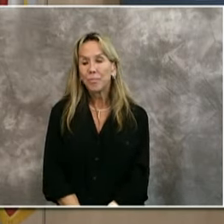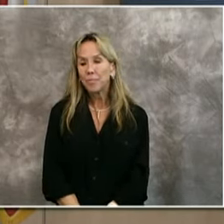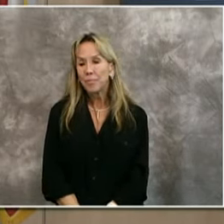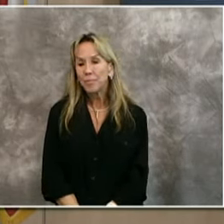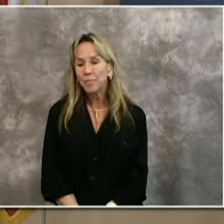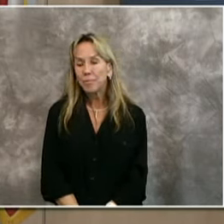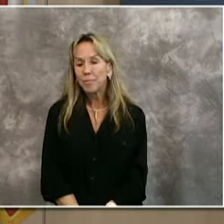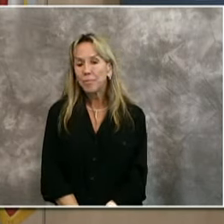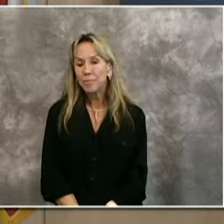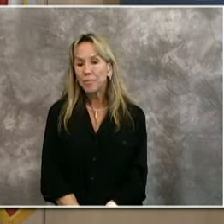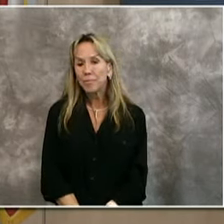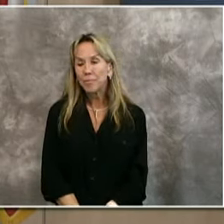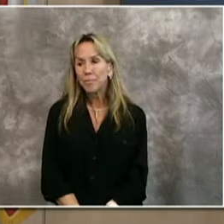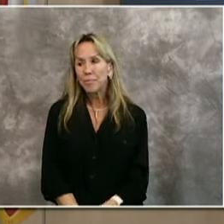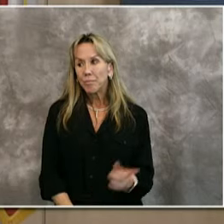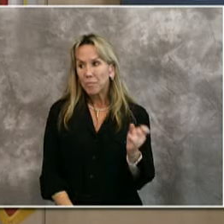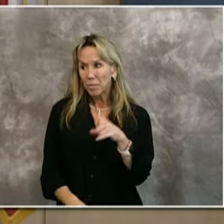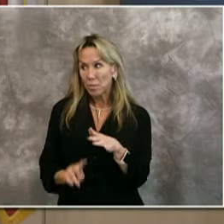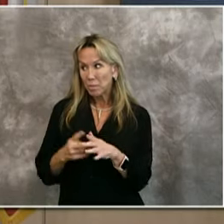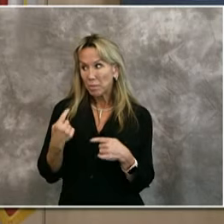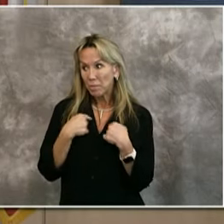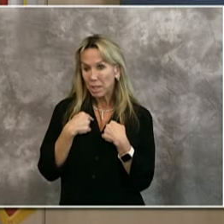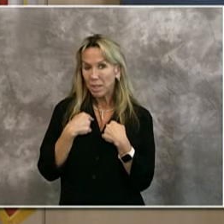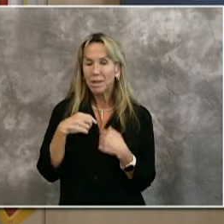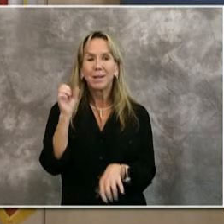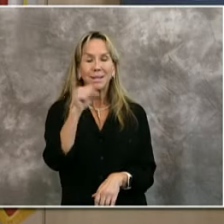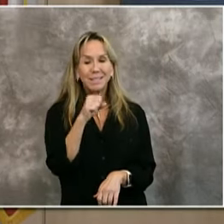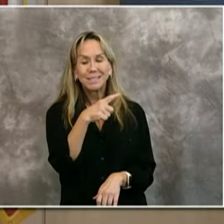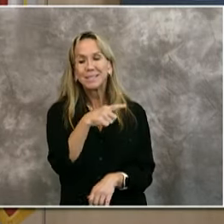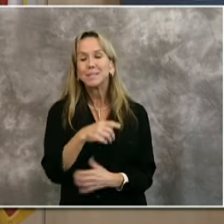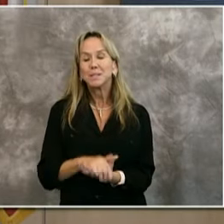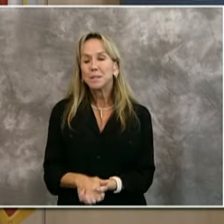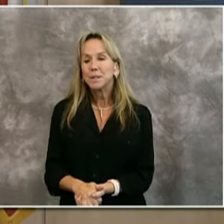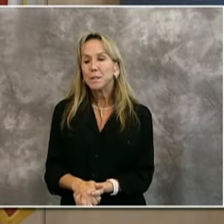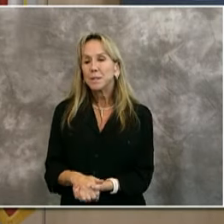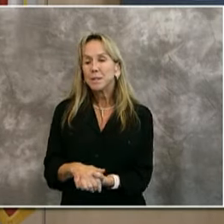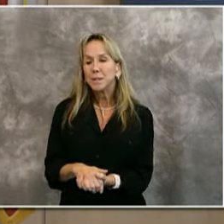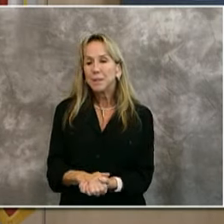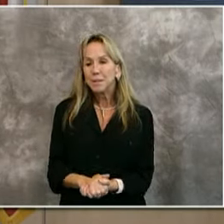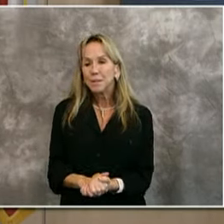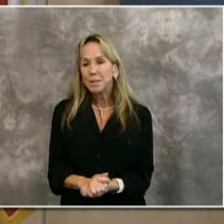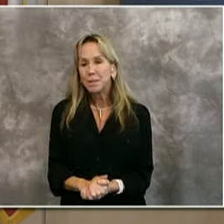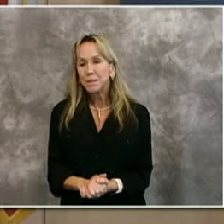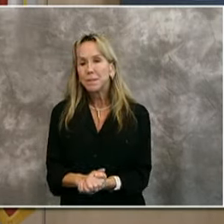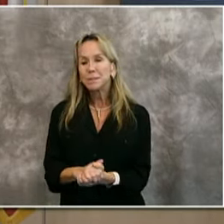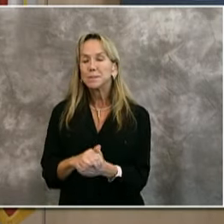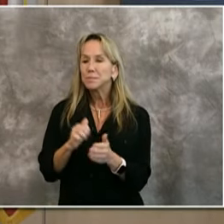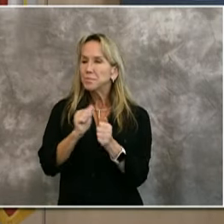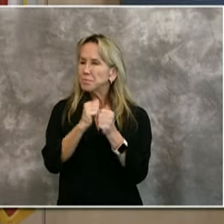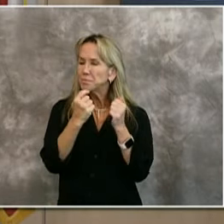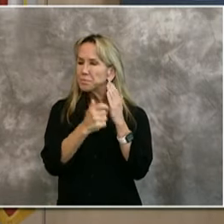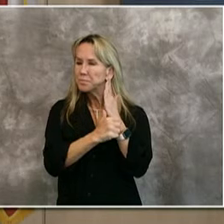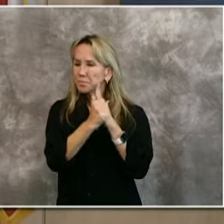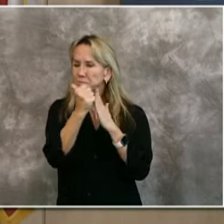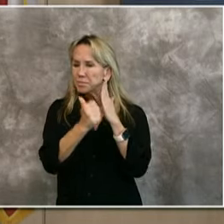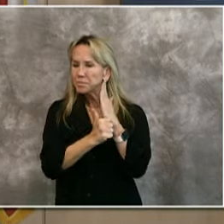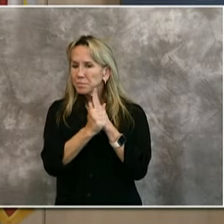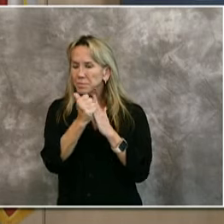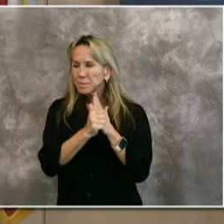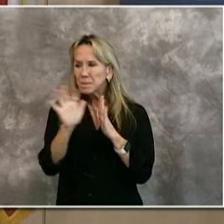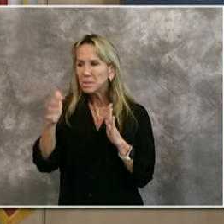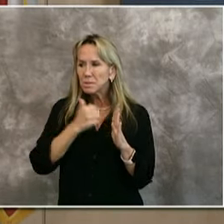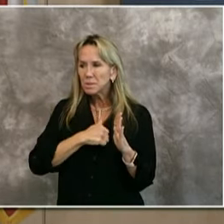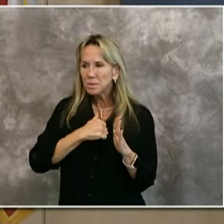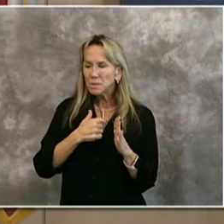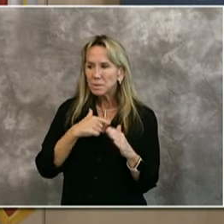Are you asking me? Yes. Miriam Waxtree, East County Magazine, and I apologize. I got the contact information late for